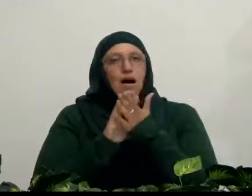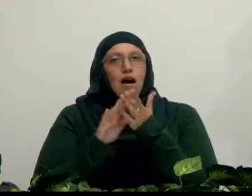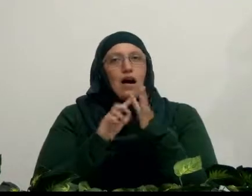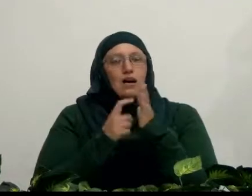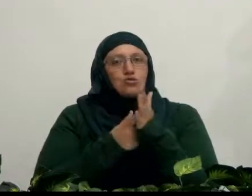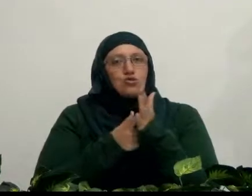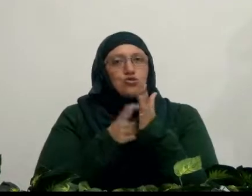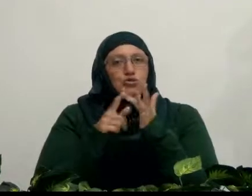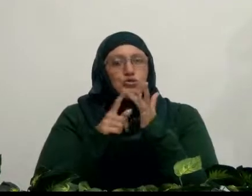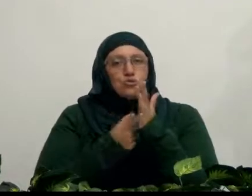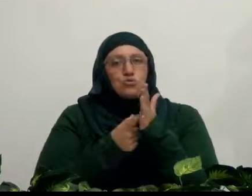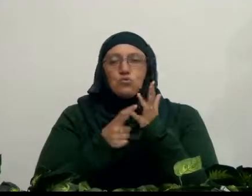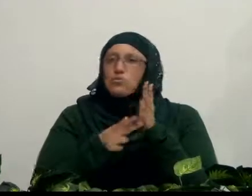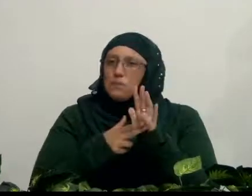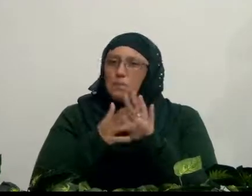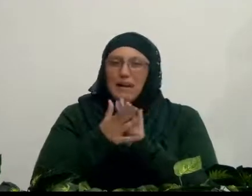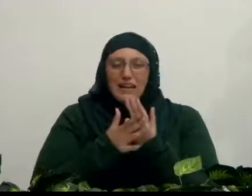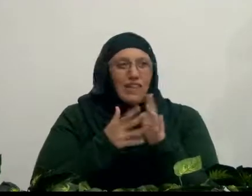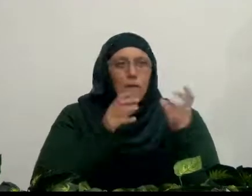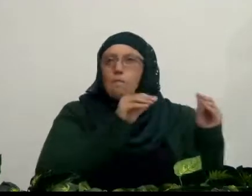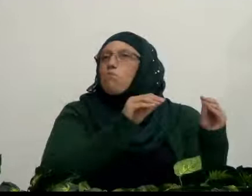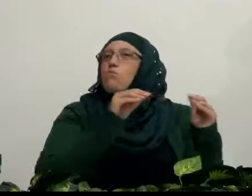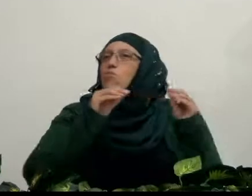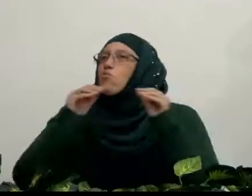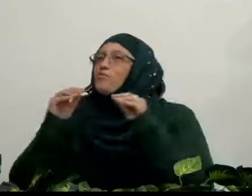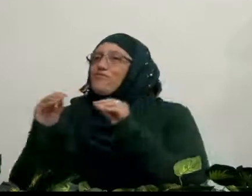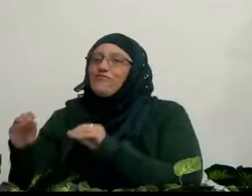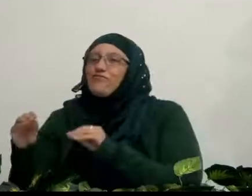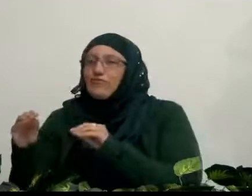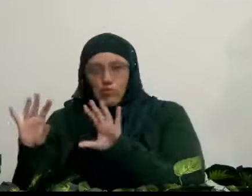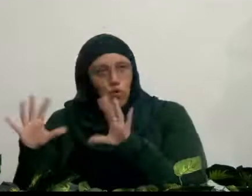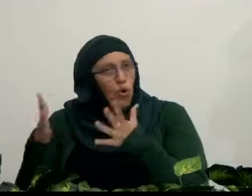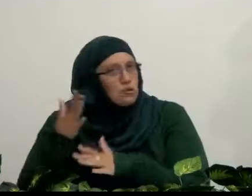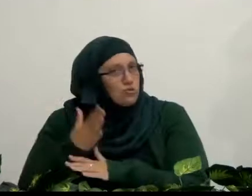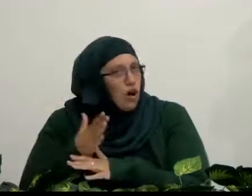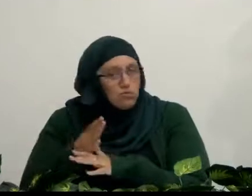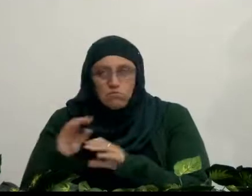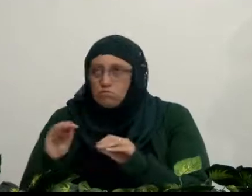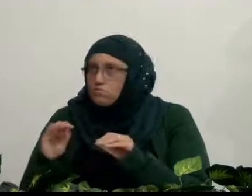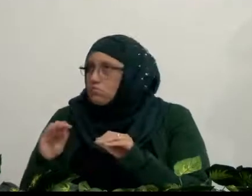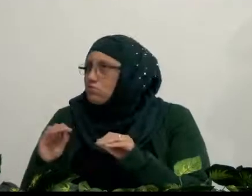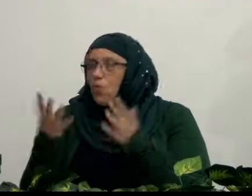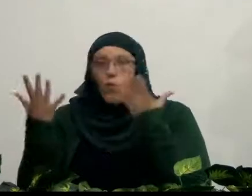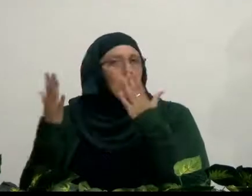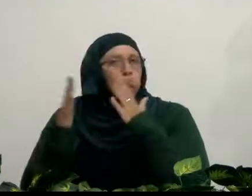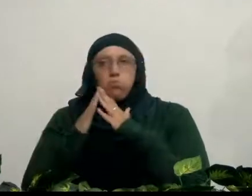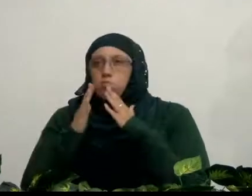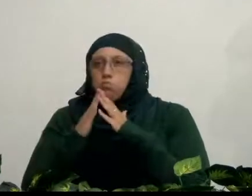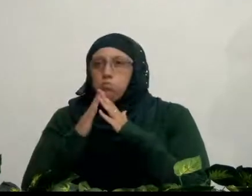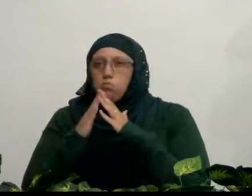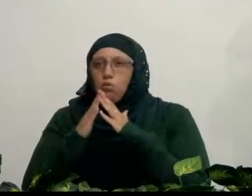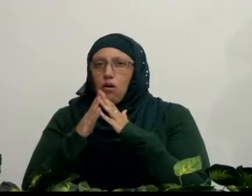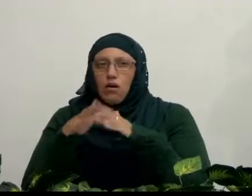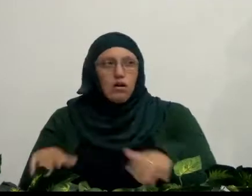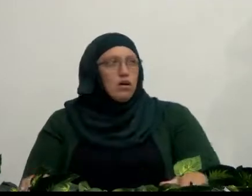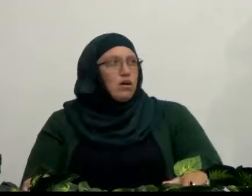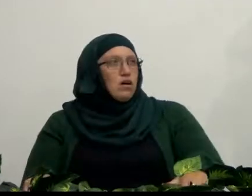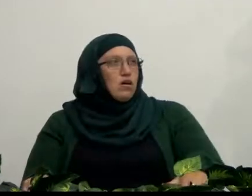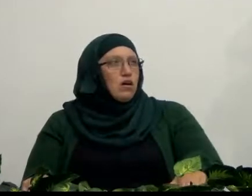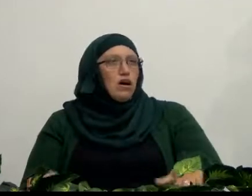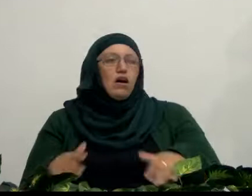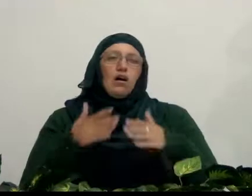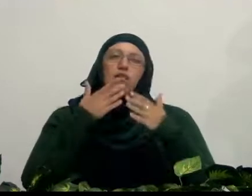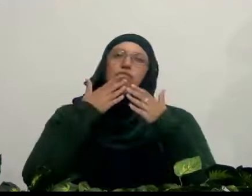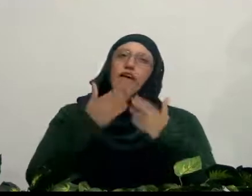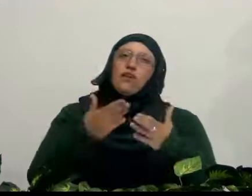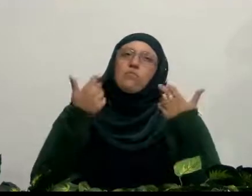were penniless and homeless. Somebody had to sacrifice and accommodate them. Imagine if you and I were in that situation.